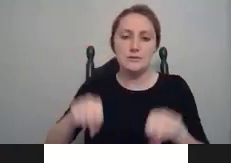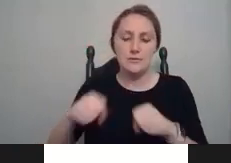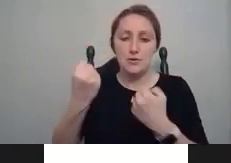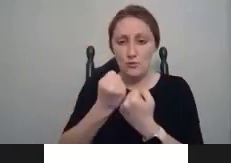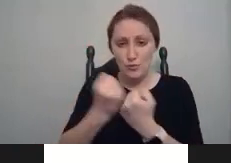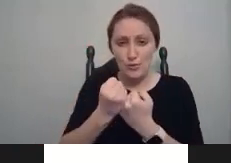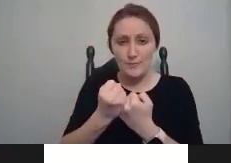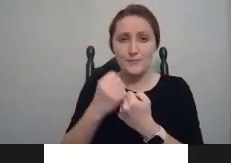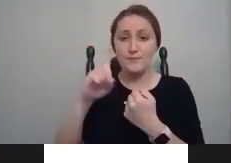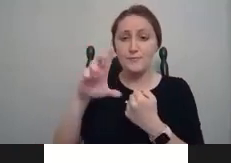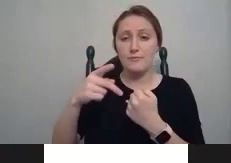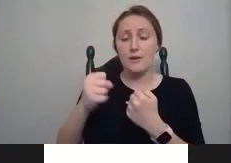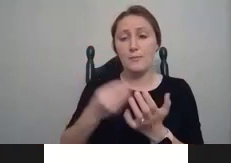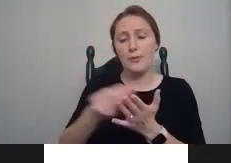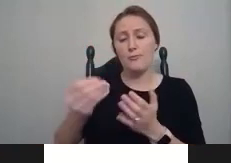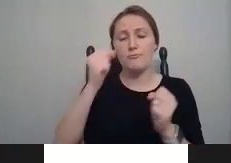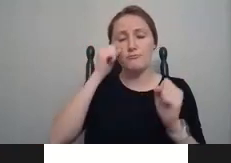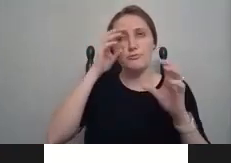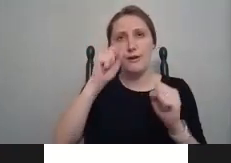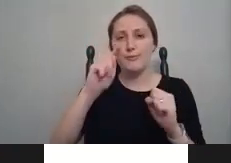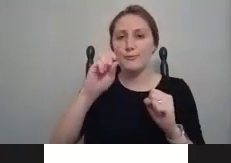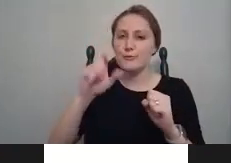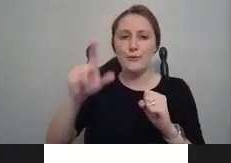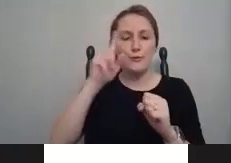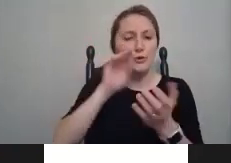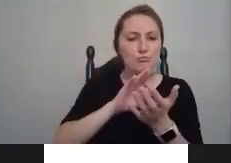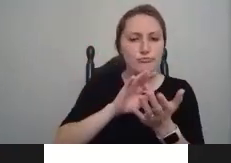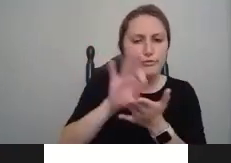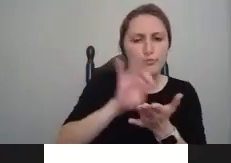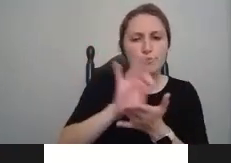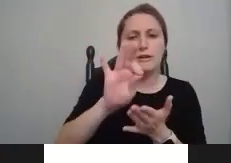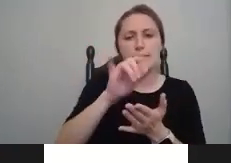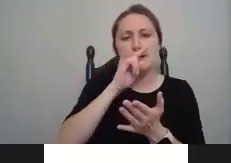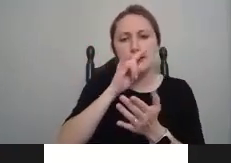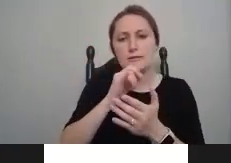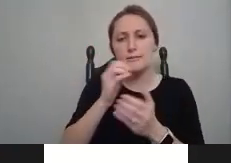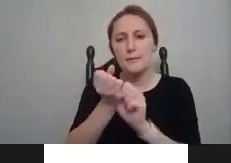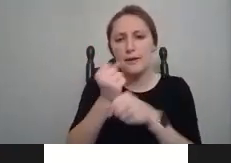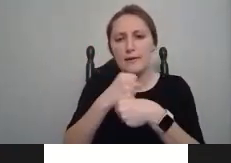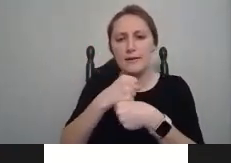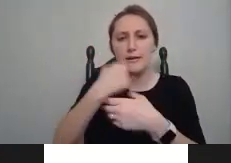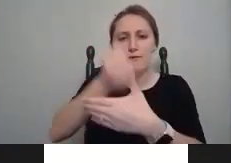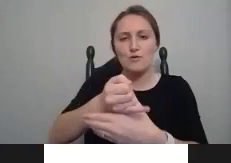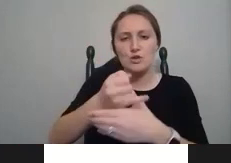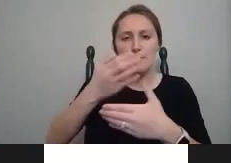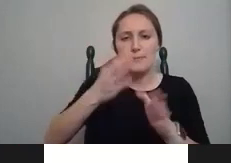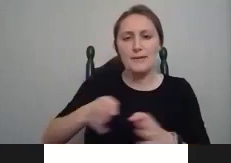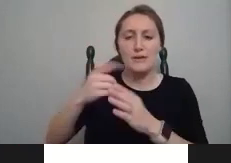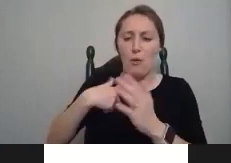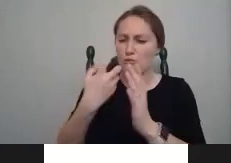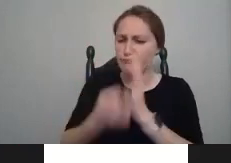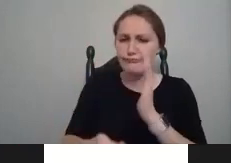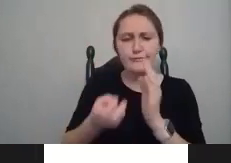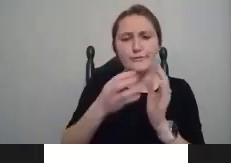DCPS purchased an incredible tool to keep track of our kids and create intervention plans. And I want to dive into that as soon as possible,